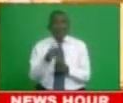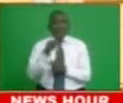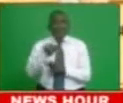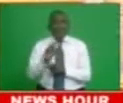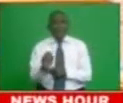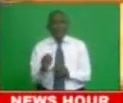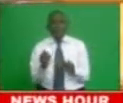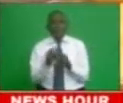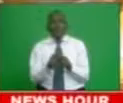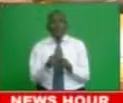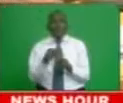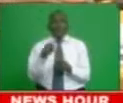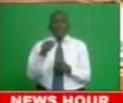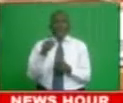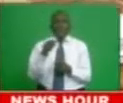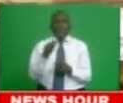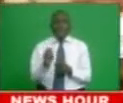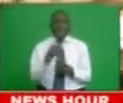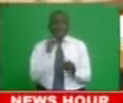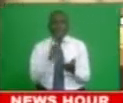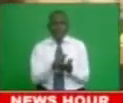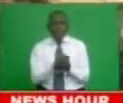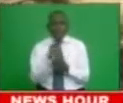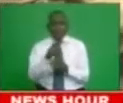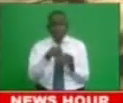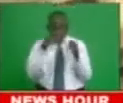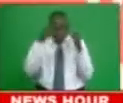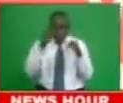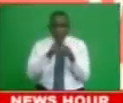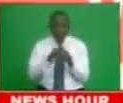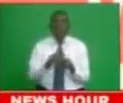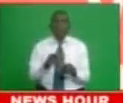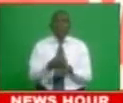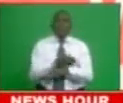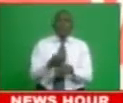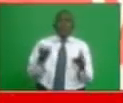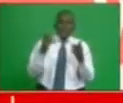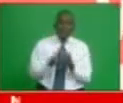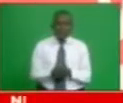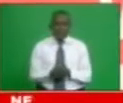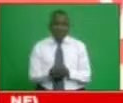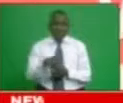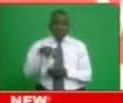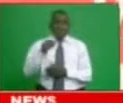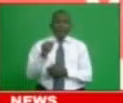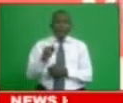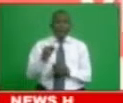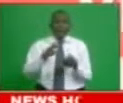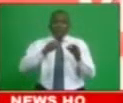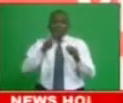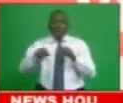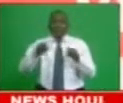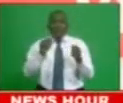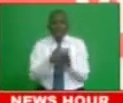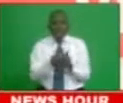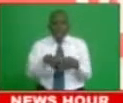NPC, Ignatius Elete, said they are poised to excel. Paralympic sports is one of the sports that has